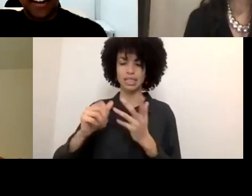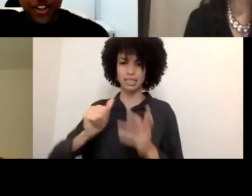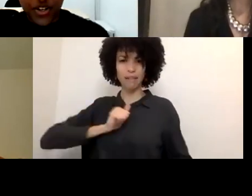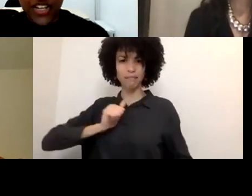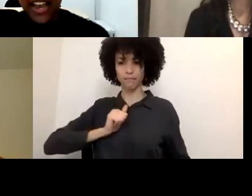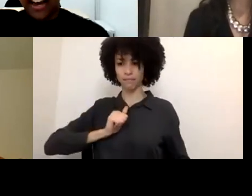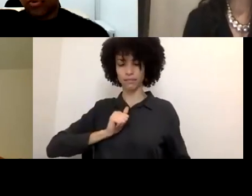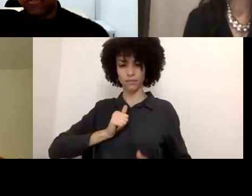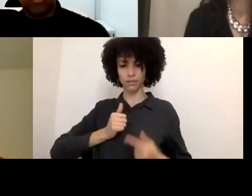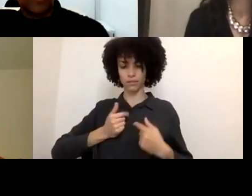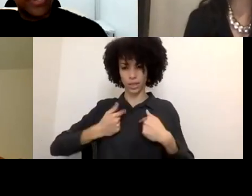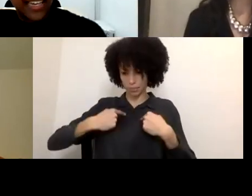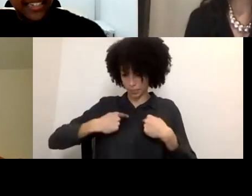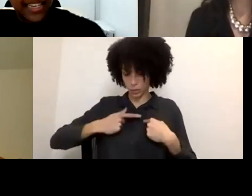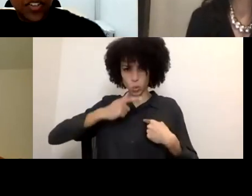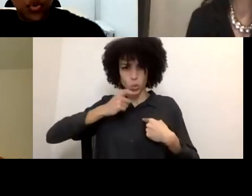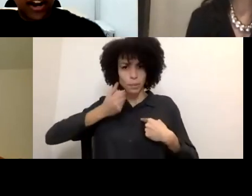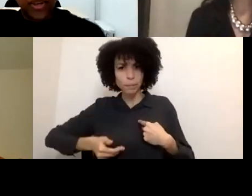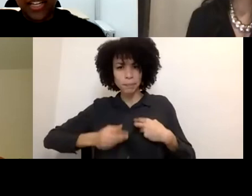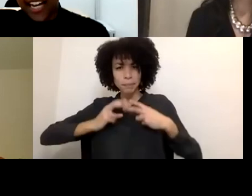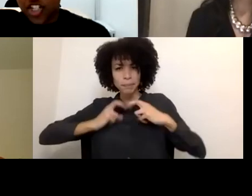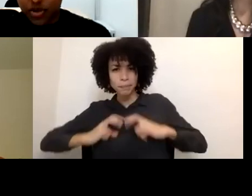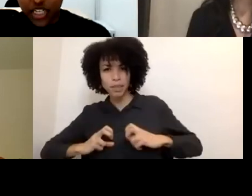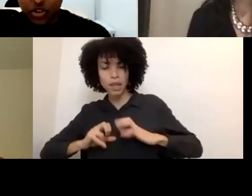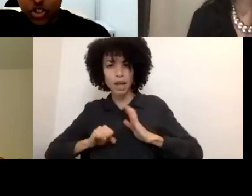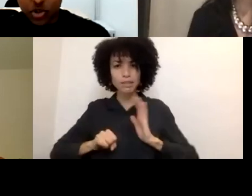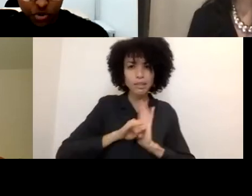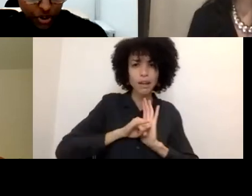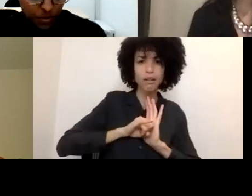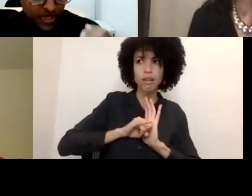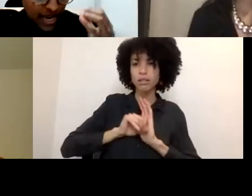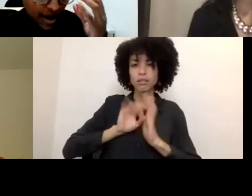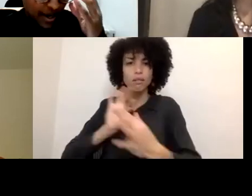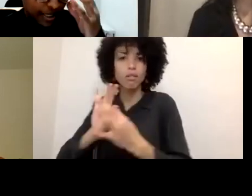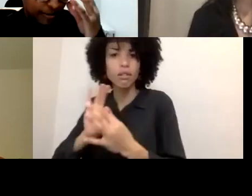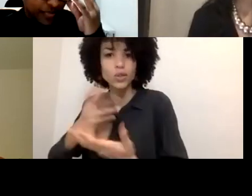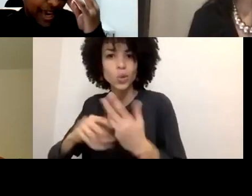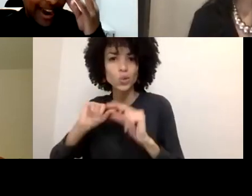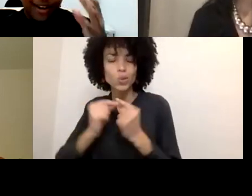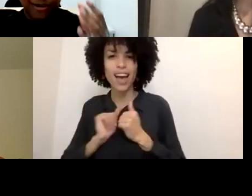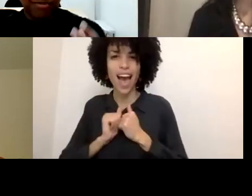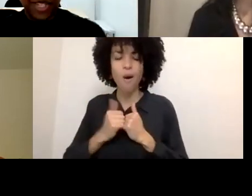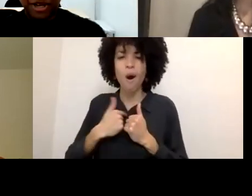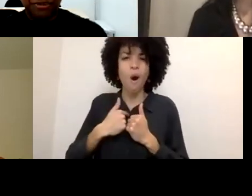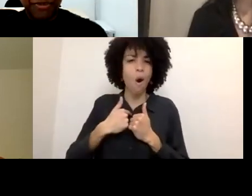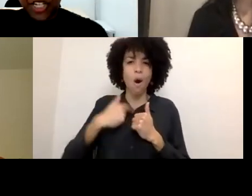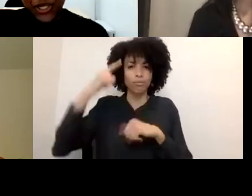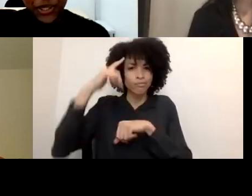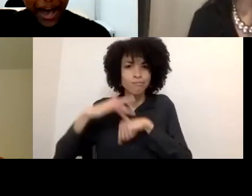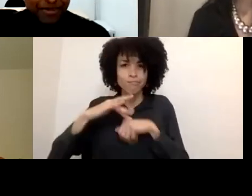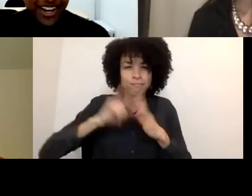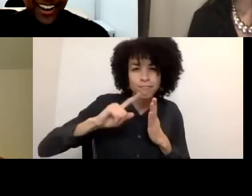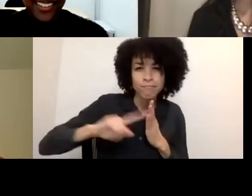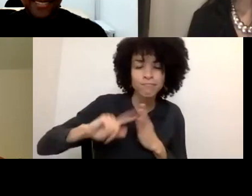understand others, how we form our identities, or how we attach to particular social groups, how,